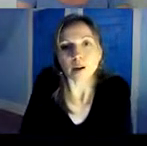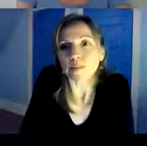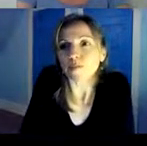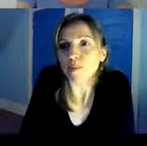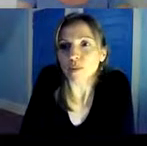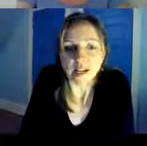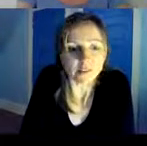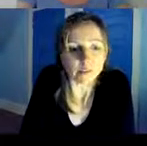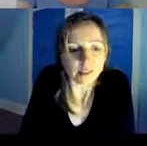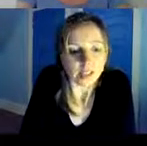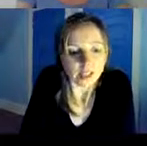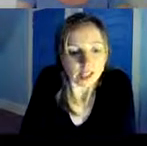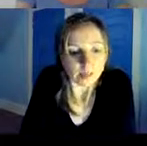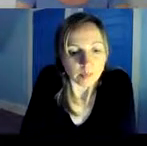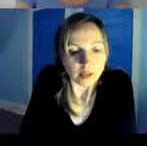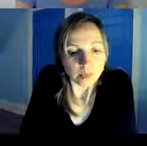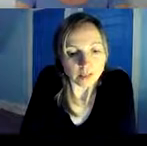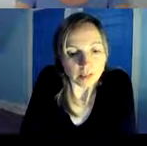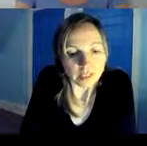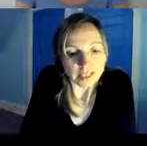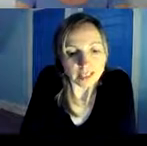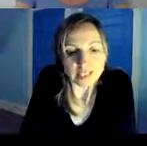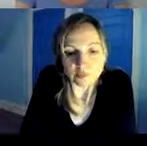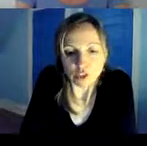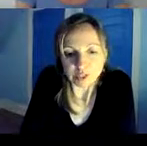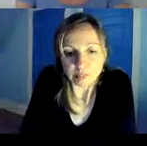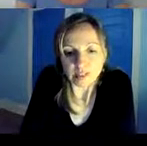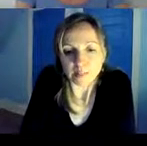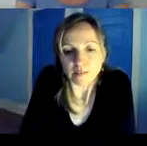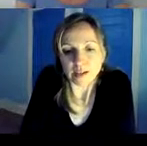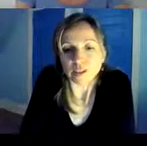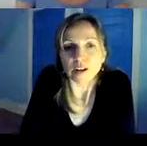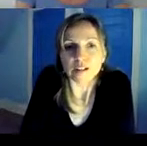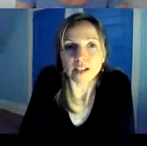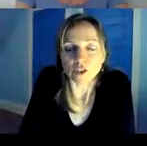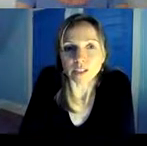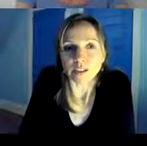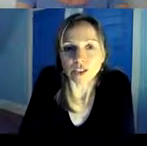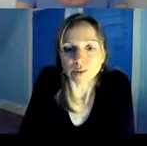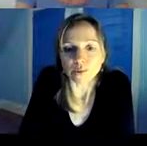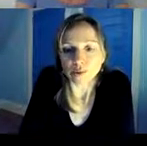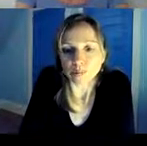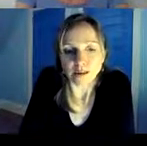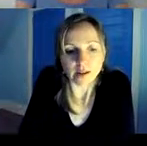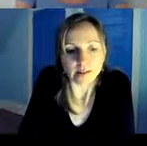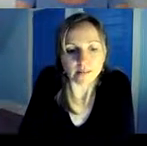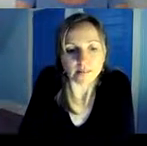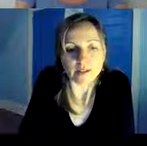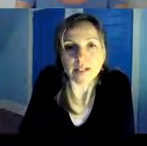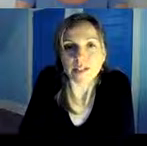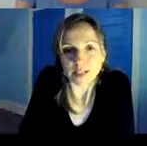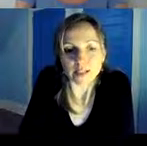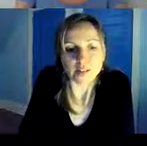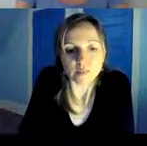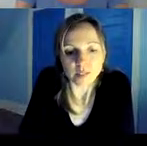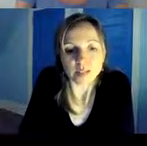These are probably familiar to everyone. Periwinkle is native to Europe, but it can be found in gardens and natural areas throughout North America.